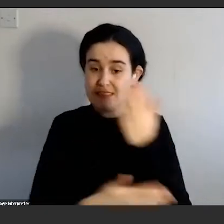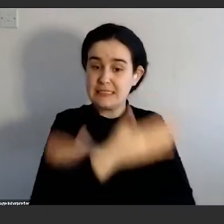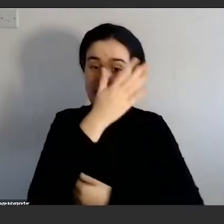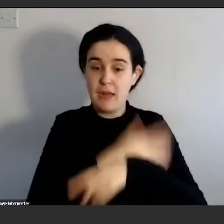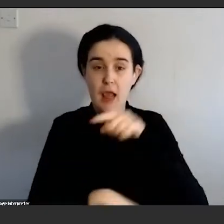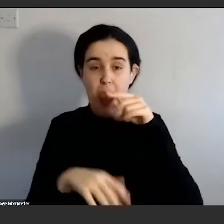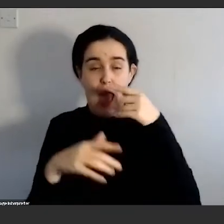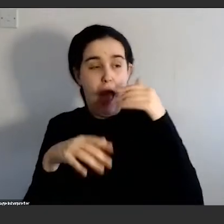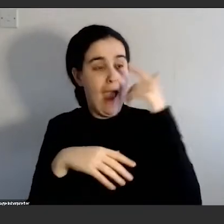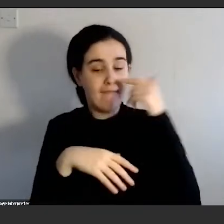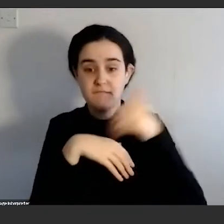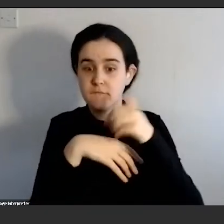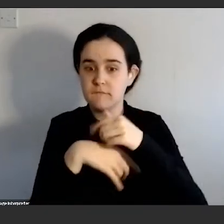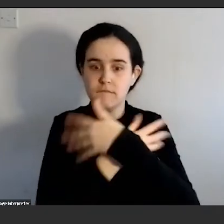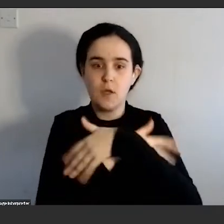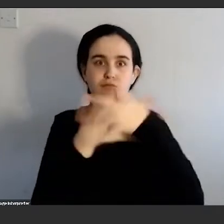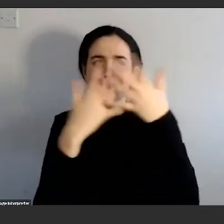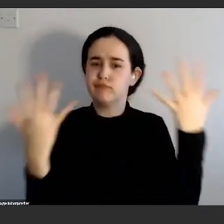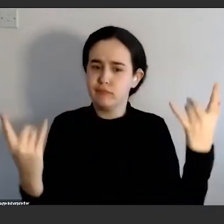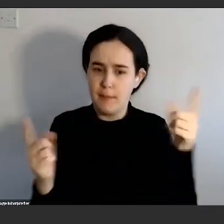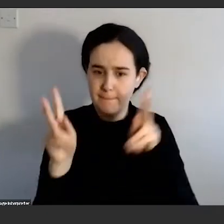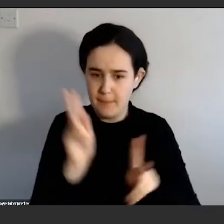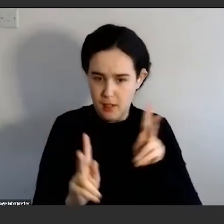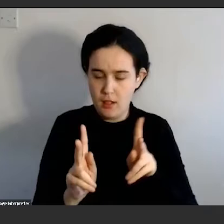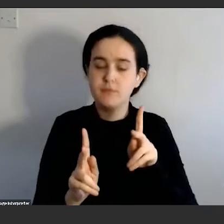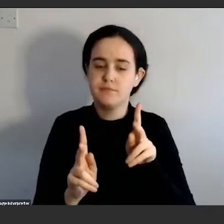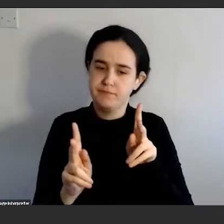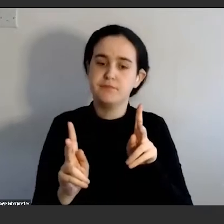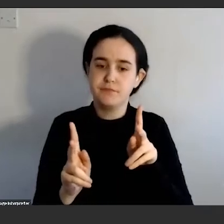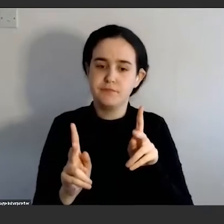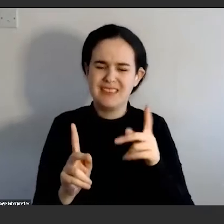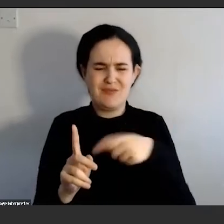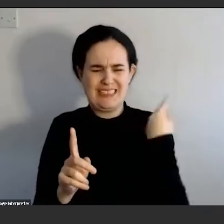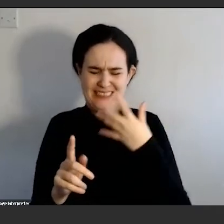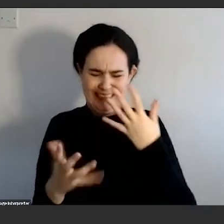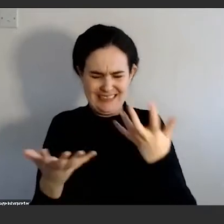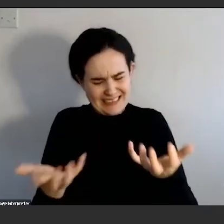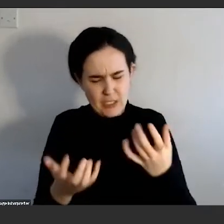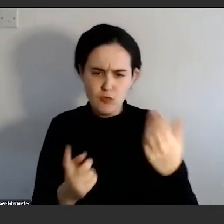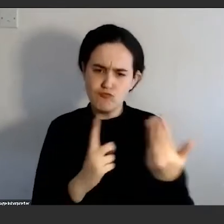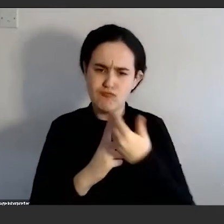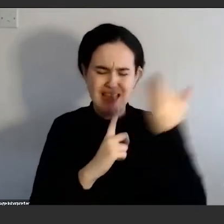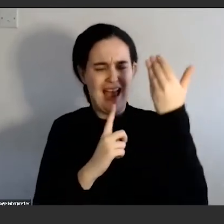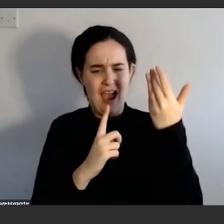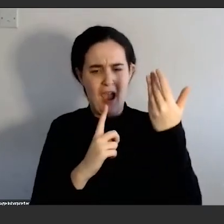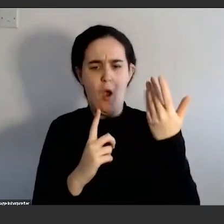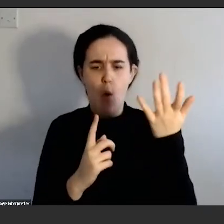recognize the barriers that prevent people with disabilities from accessing the services they